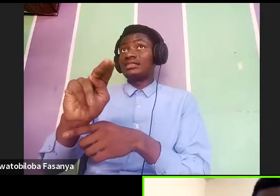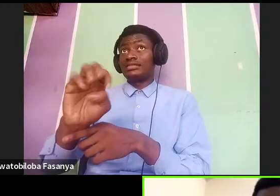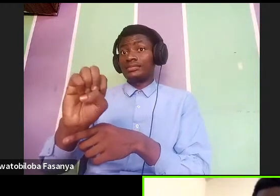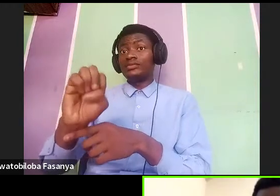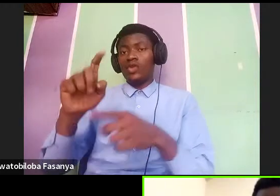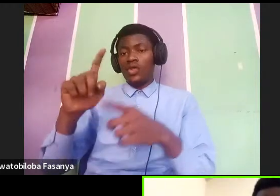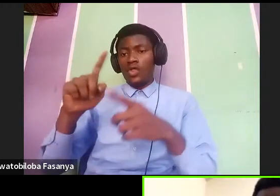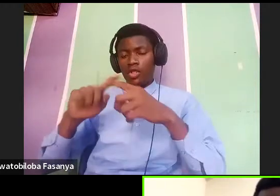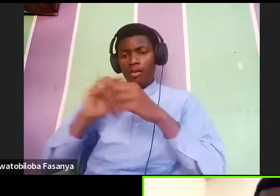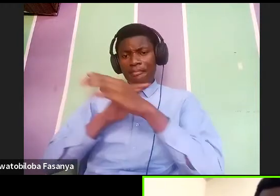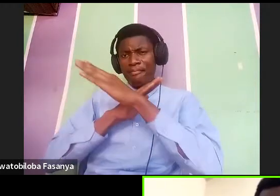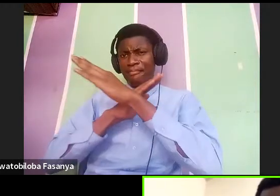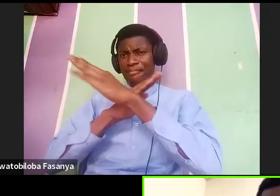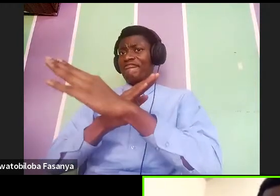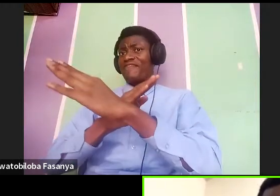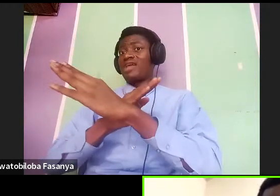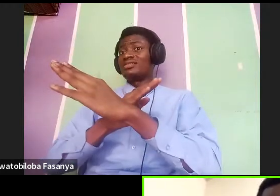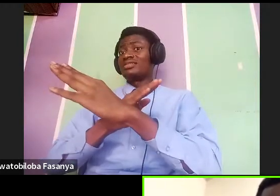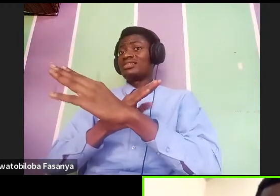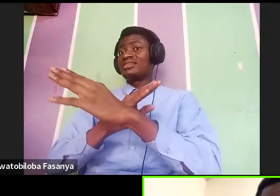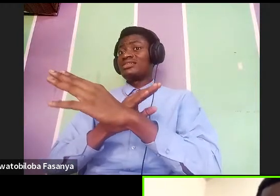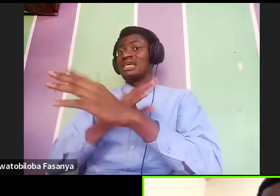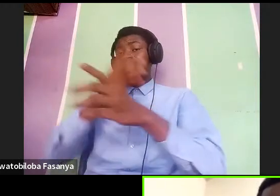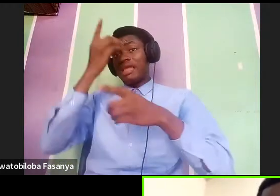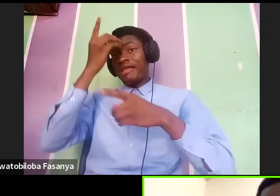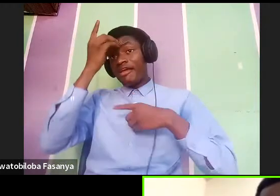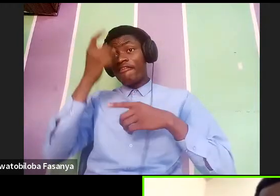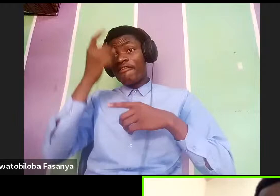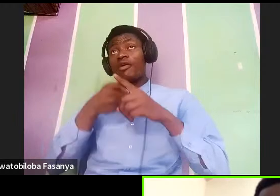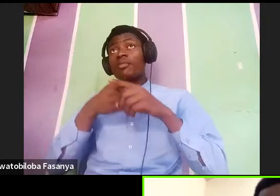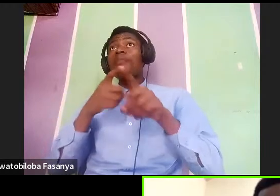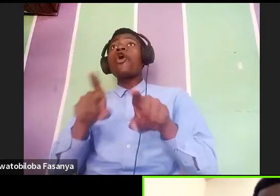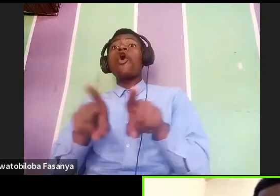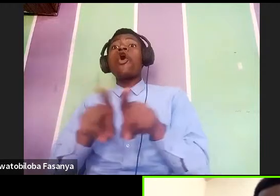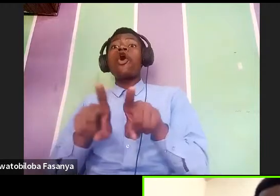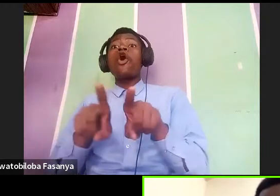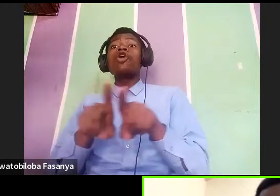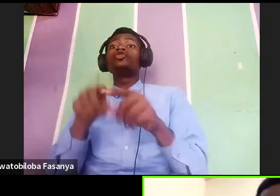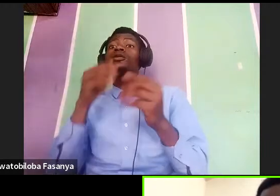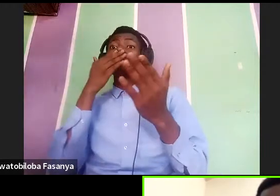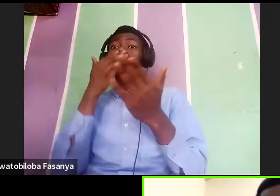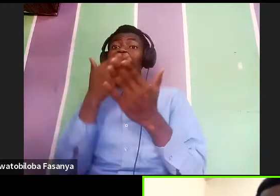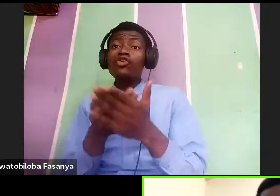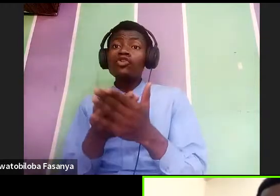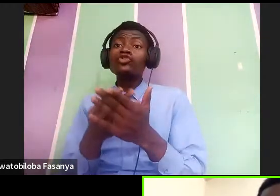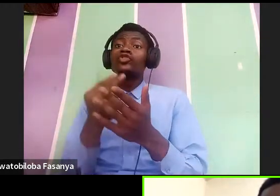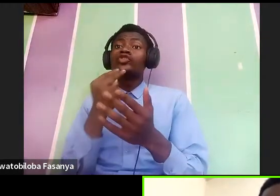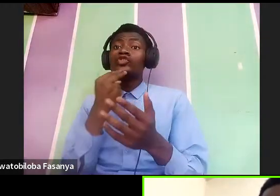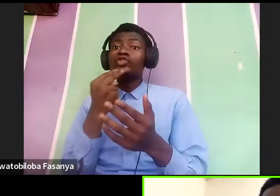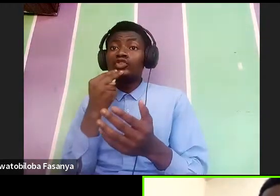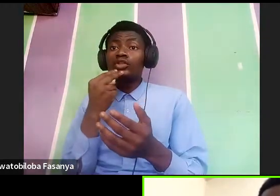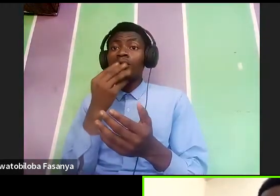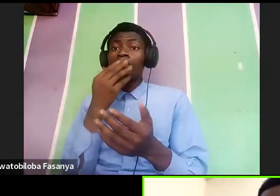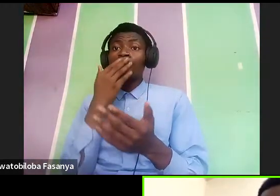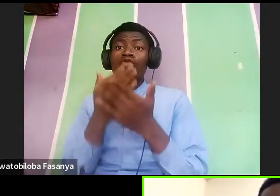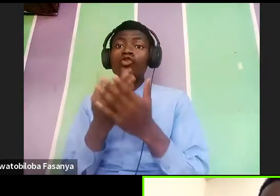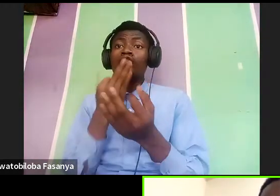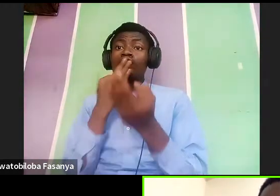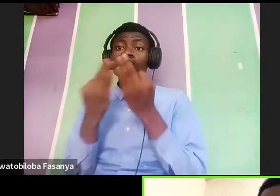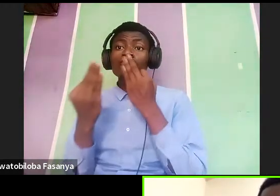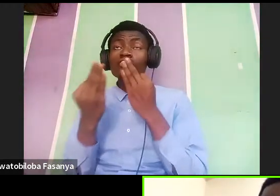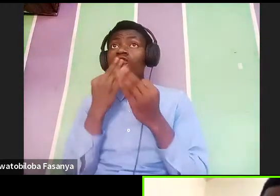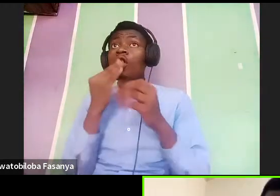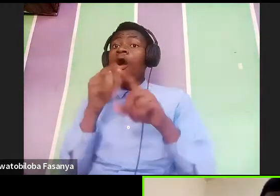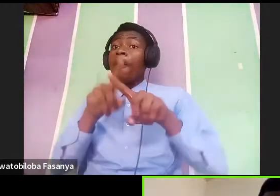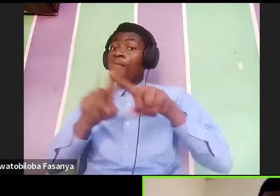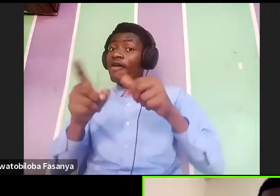Good nutrition as well. But always remember that you first of all assess, how